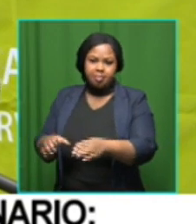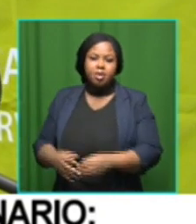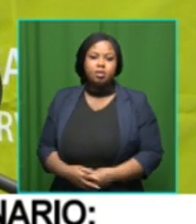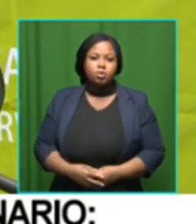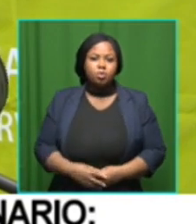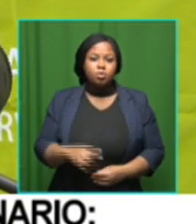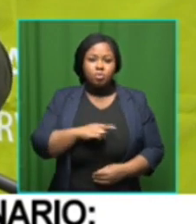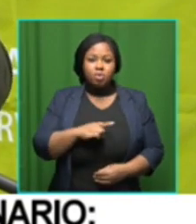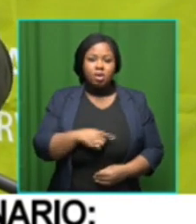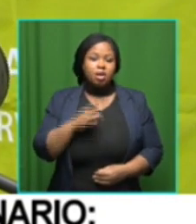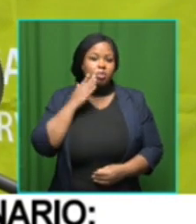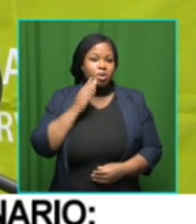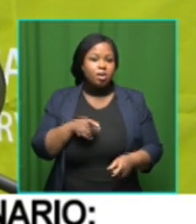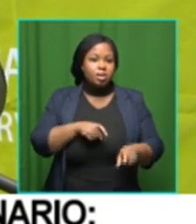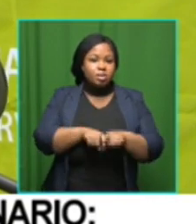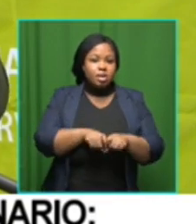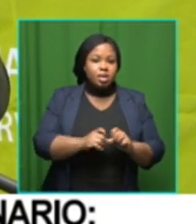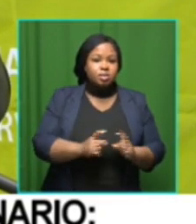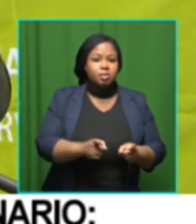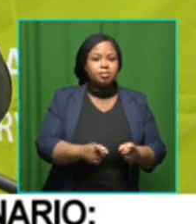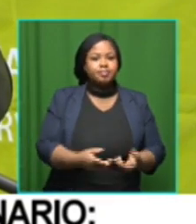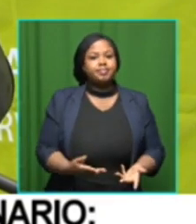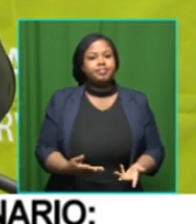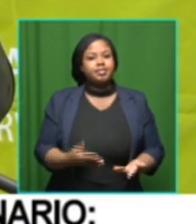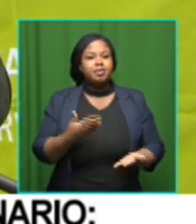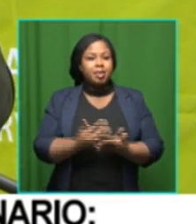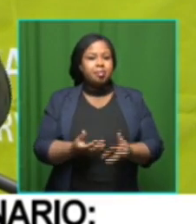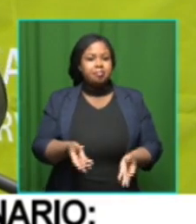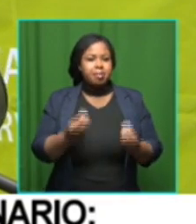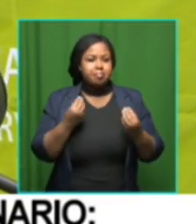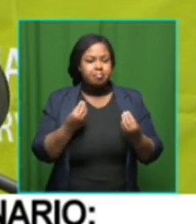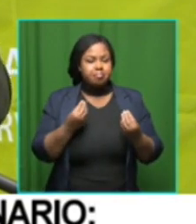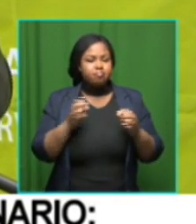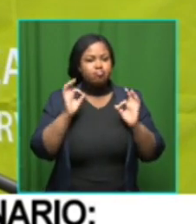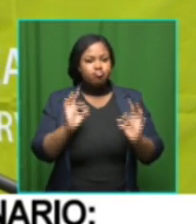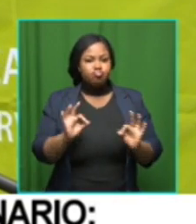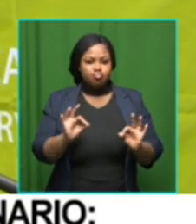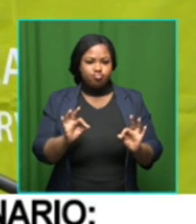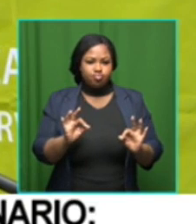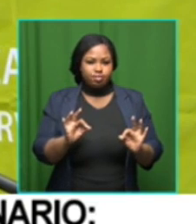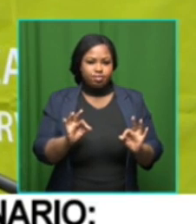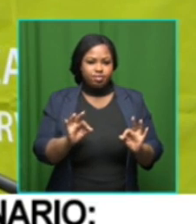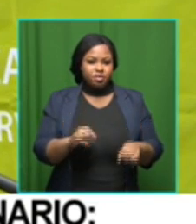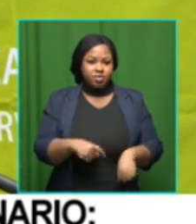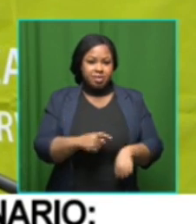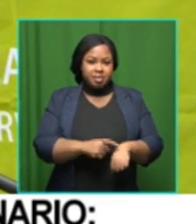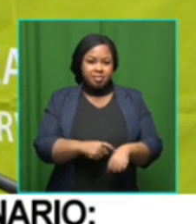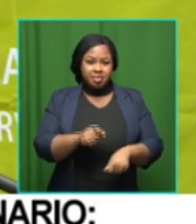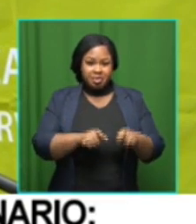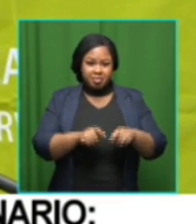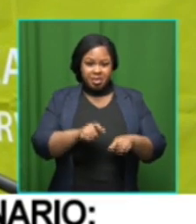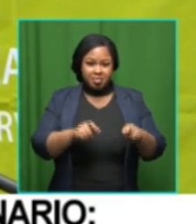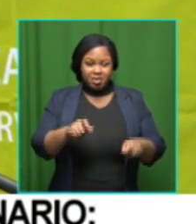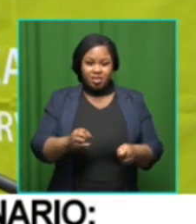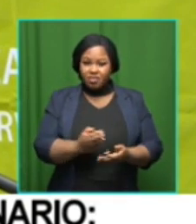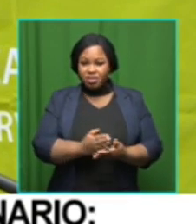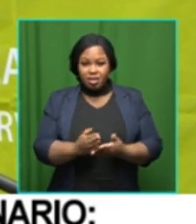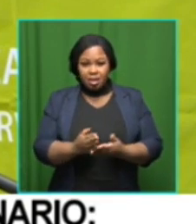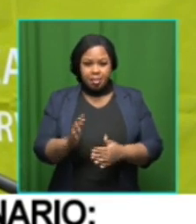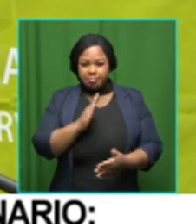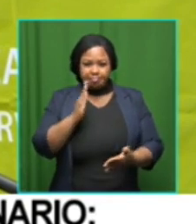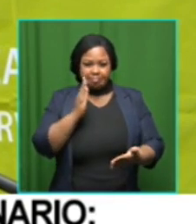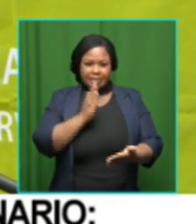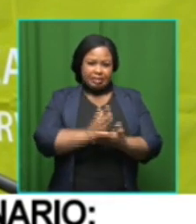our rapid test and we get our testing properly done. That period where people are uncertain